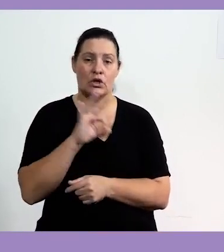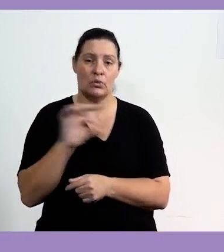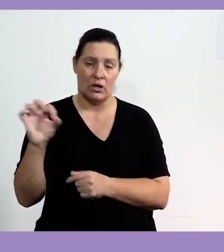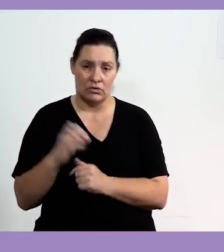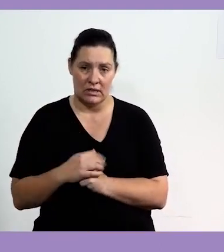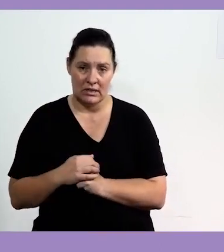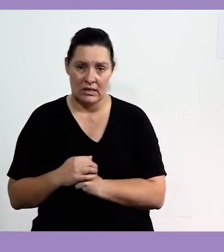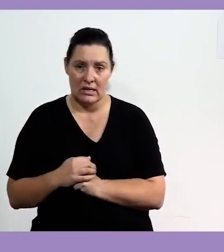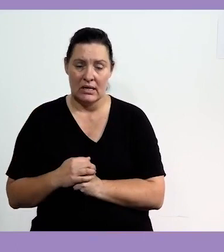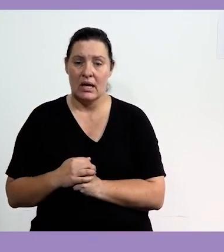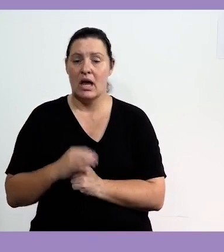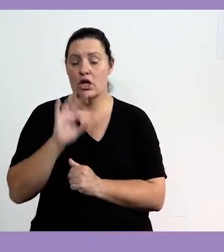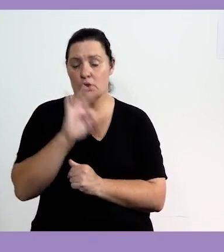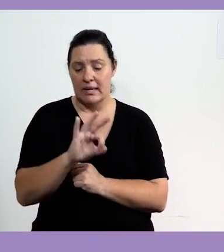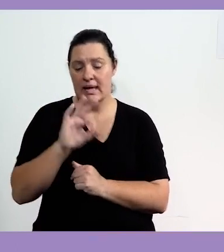is going to be